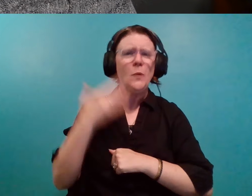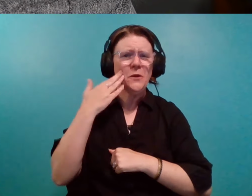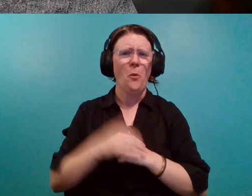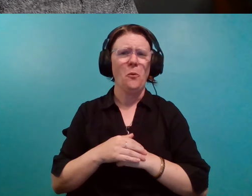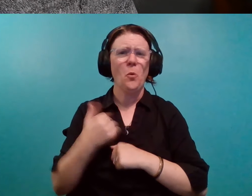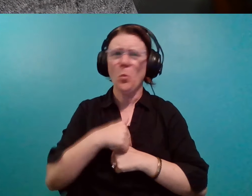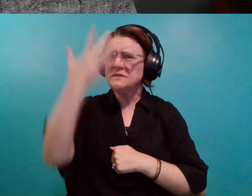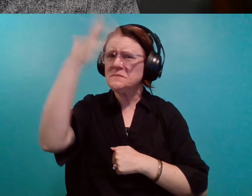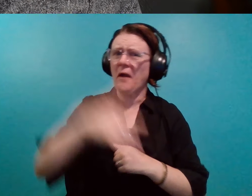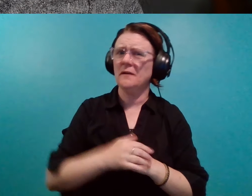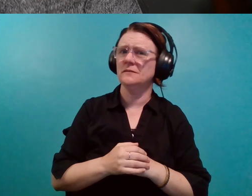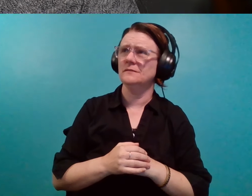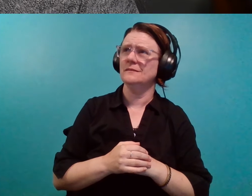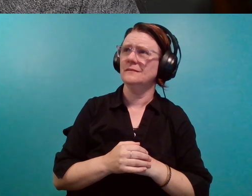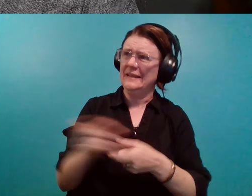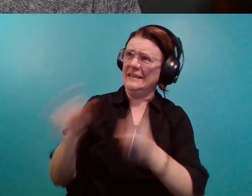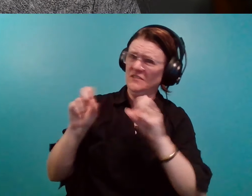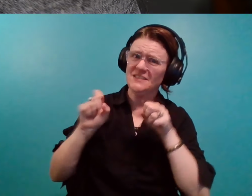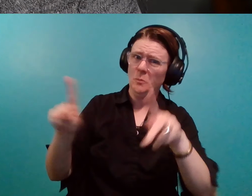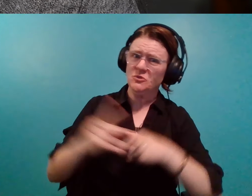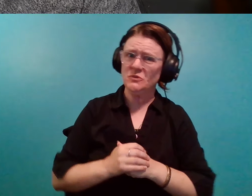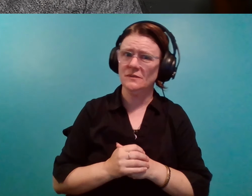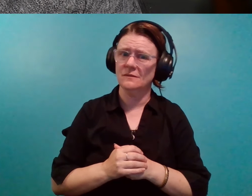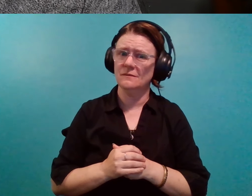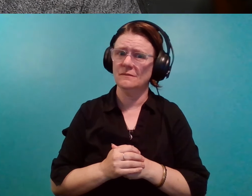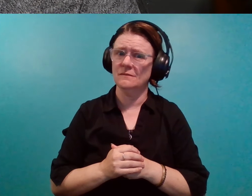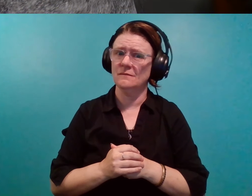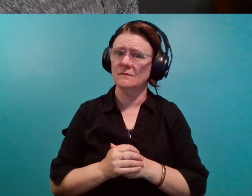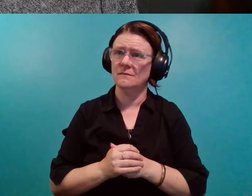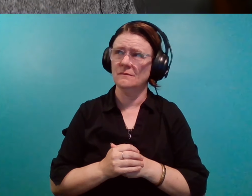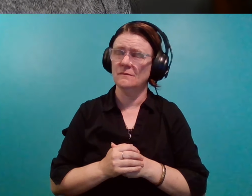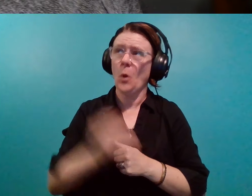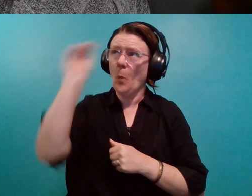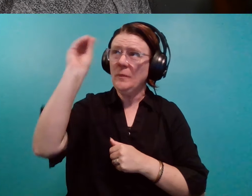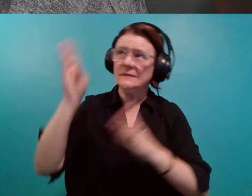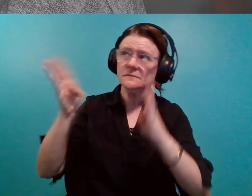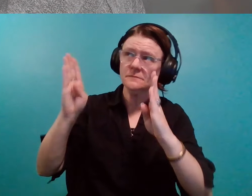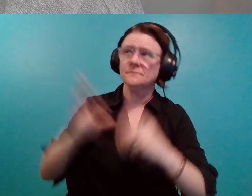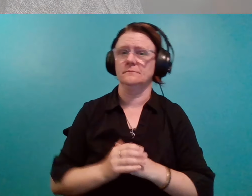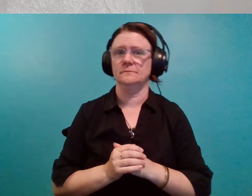how to do things. We're educated. We're smart. Just give us a chance. Hear our voice.